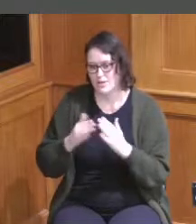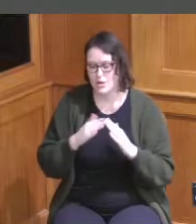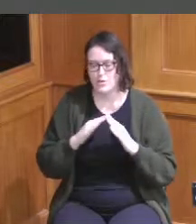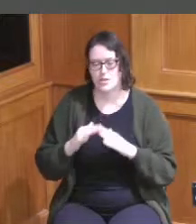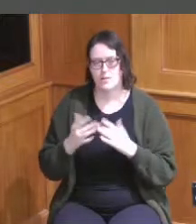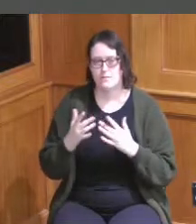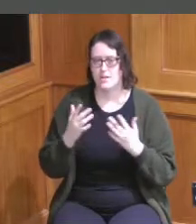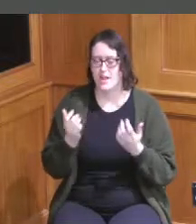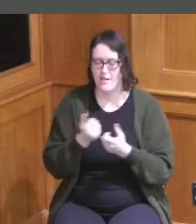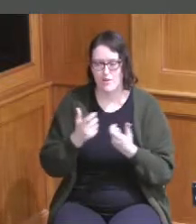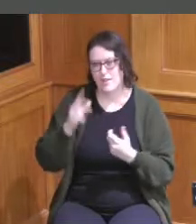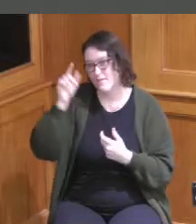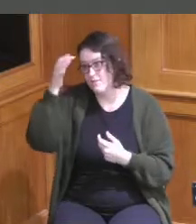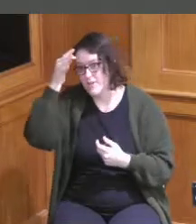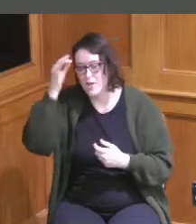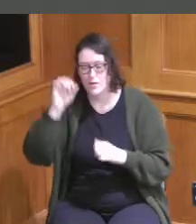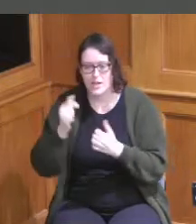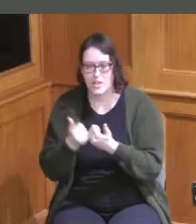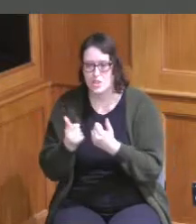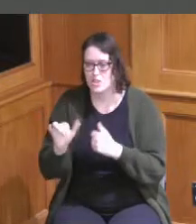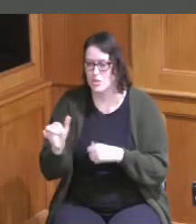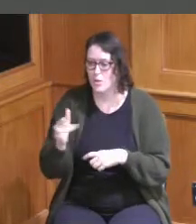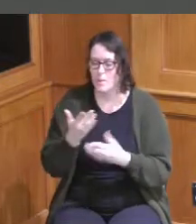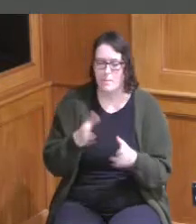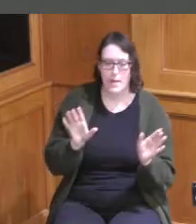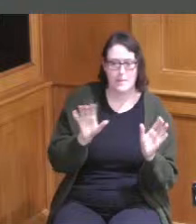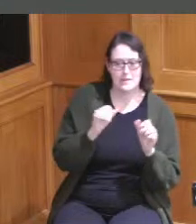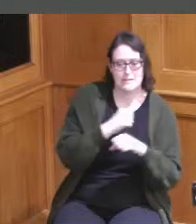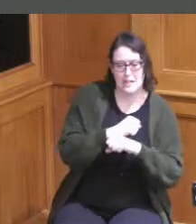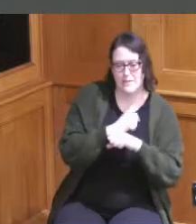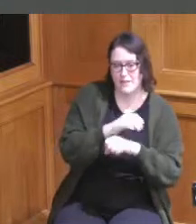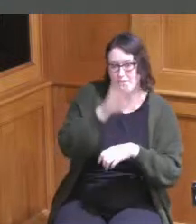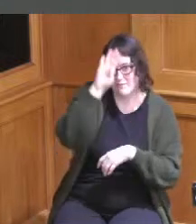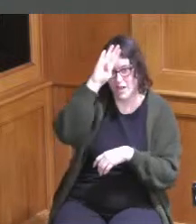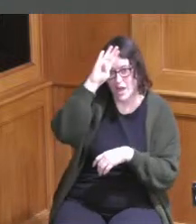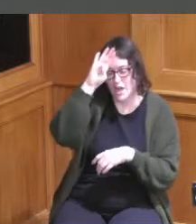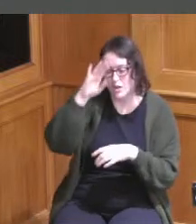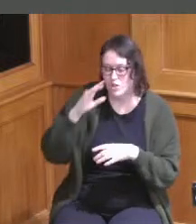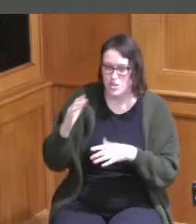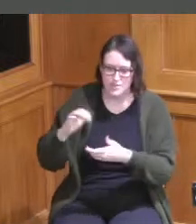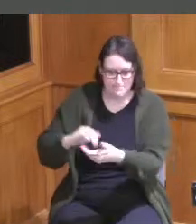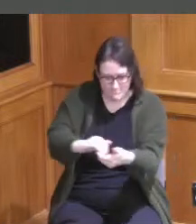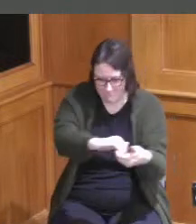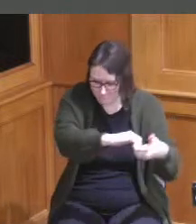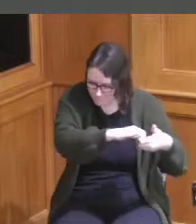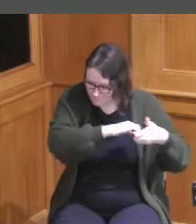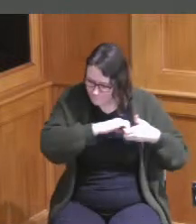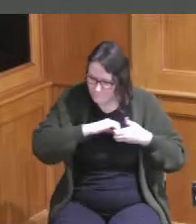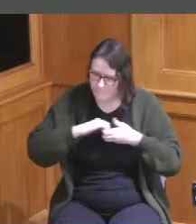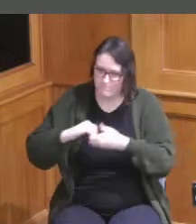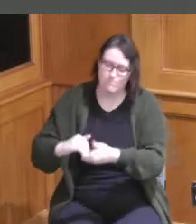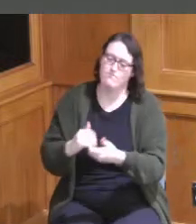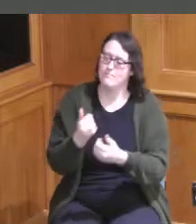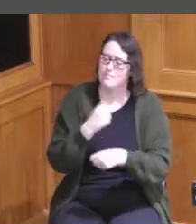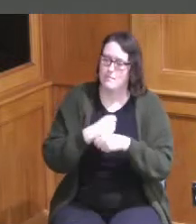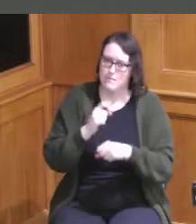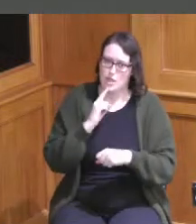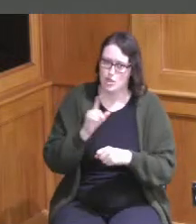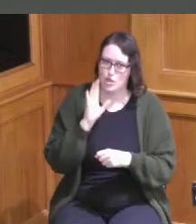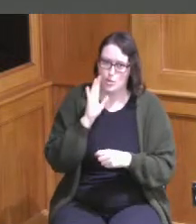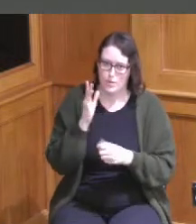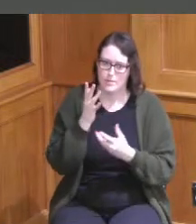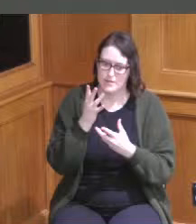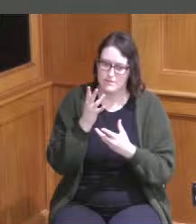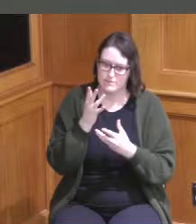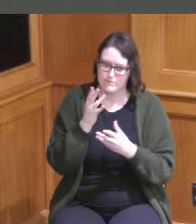same direction, all the public safety, fire agencies pulling in the same direction to make sure this situation gets resolved